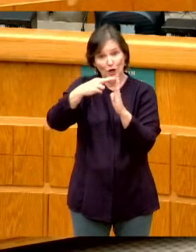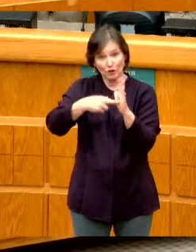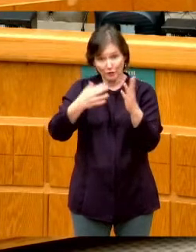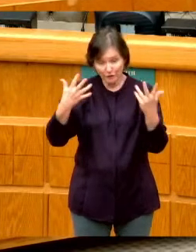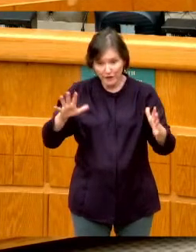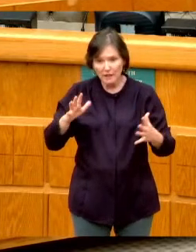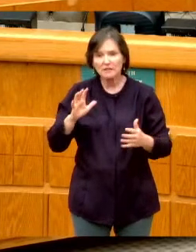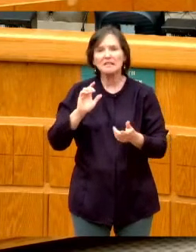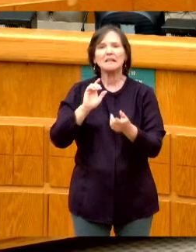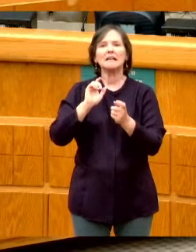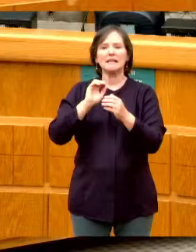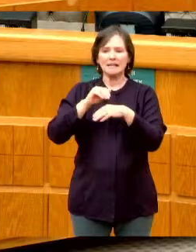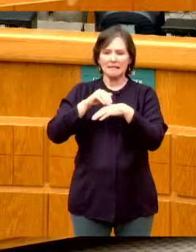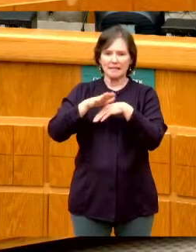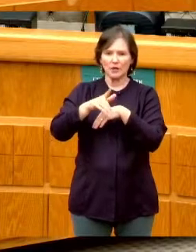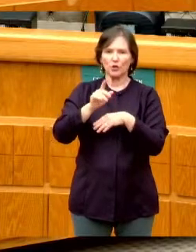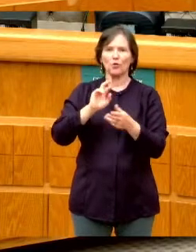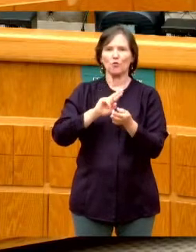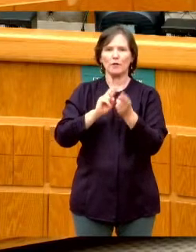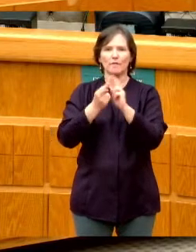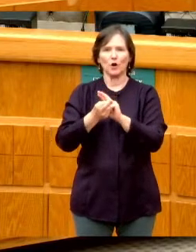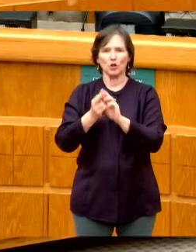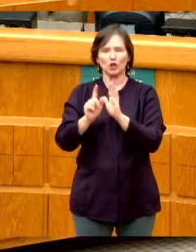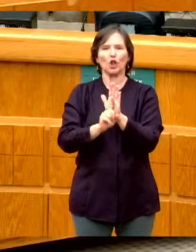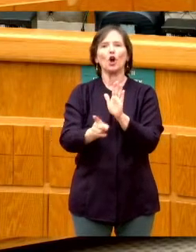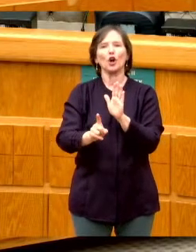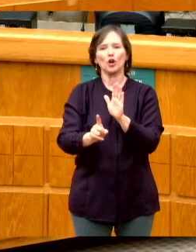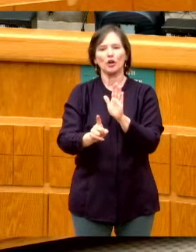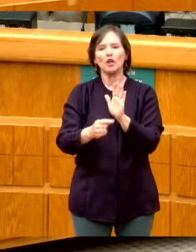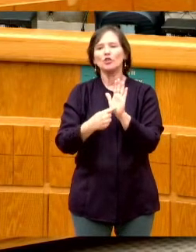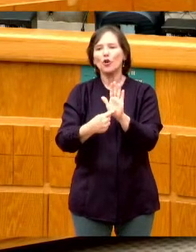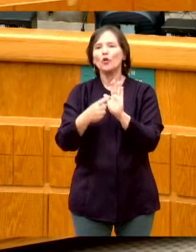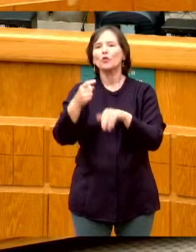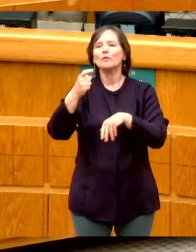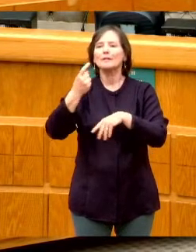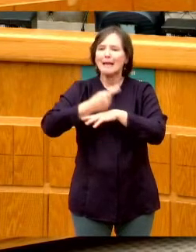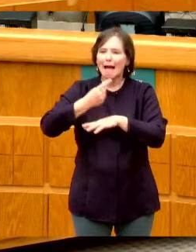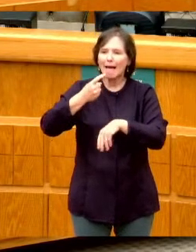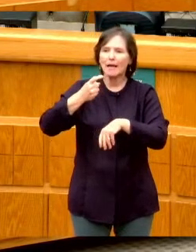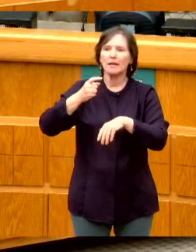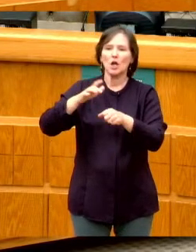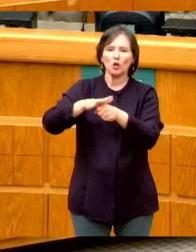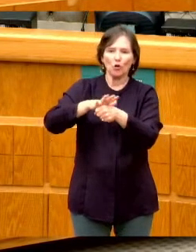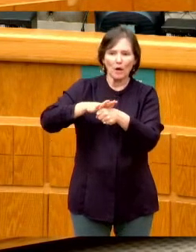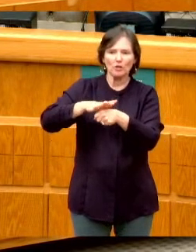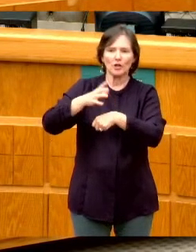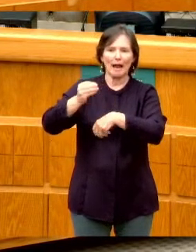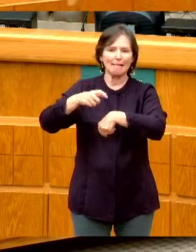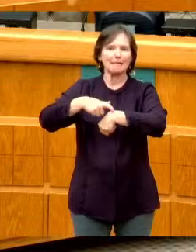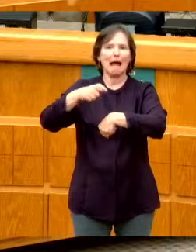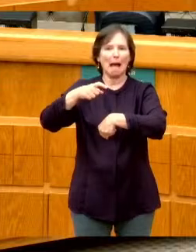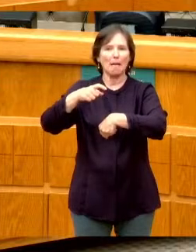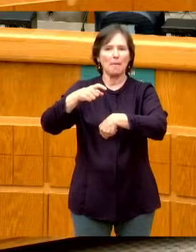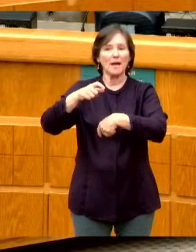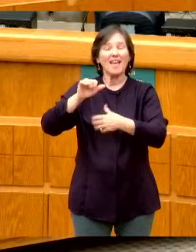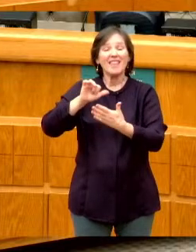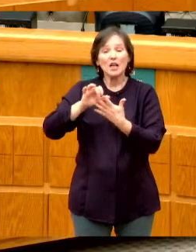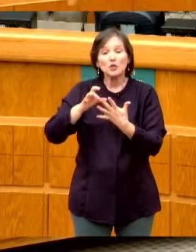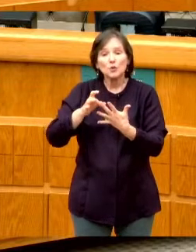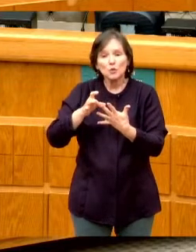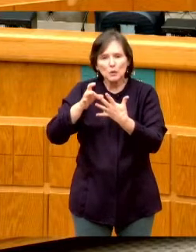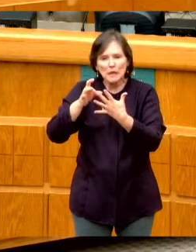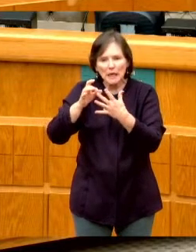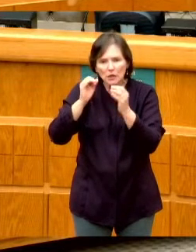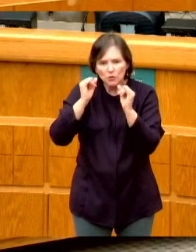how to enter the drive-thru, the date, the location, and the time. These instructions are unique, and they help